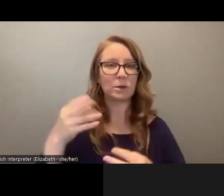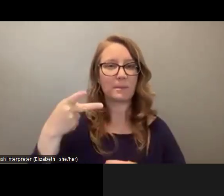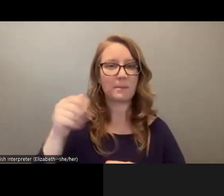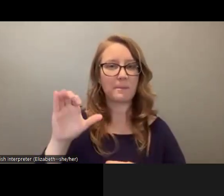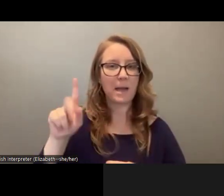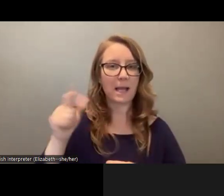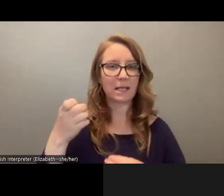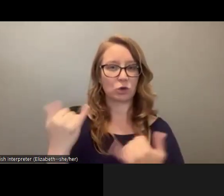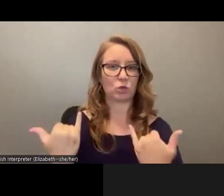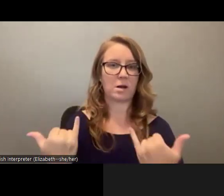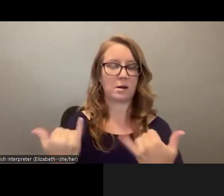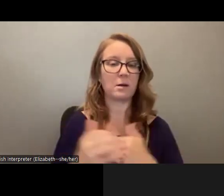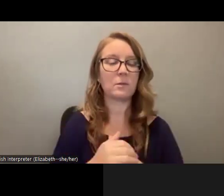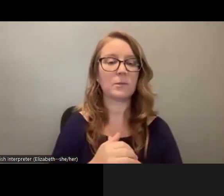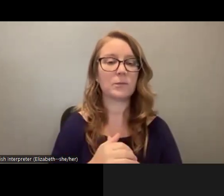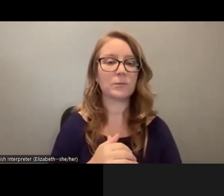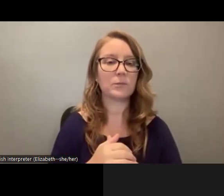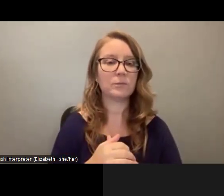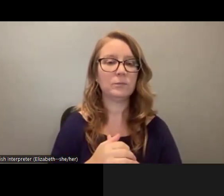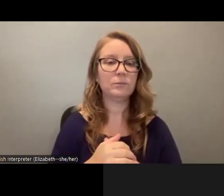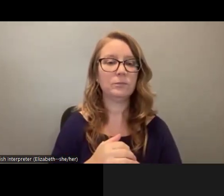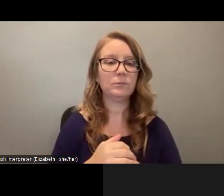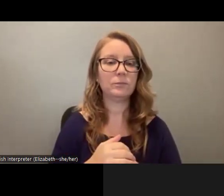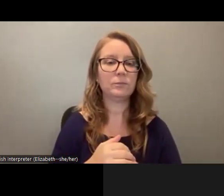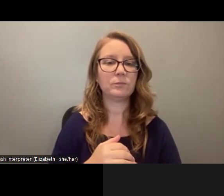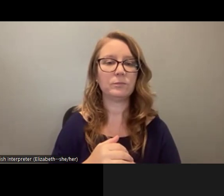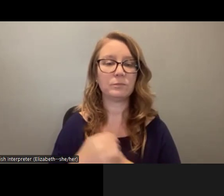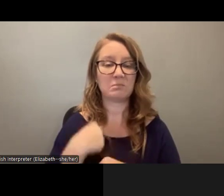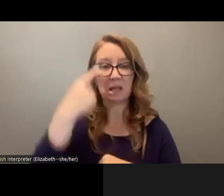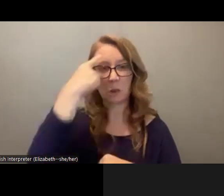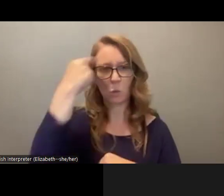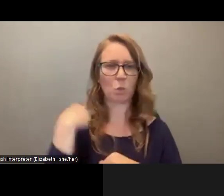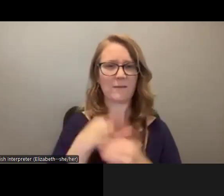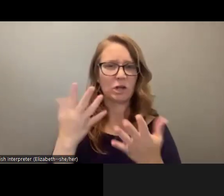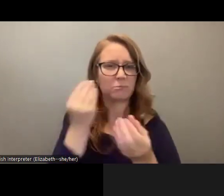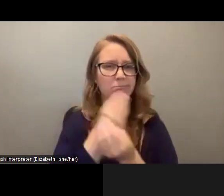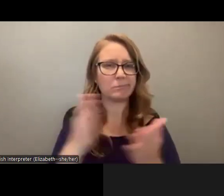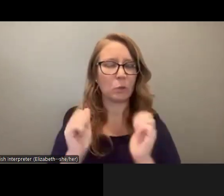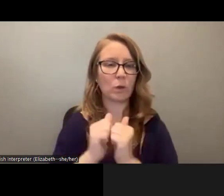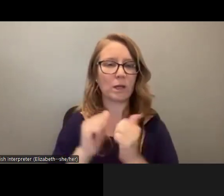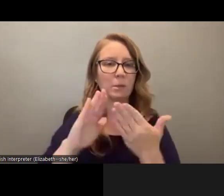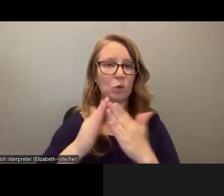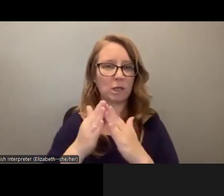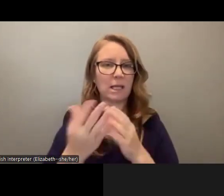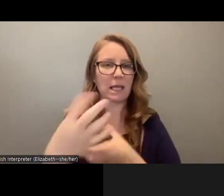now. We are, as I think we've shared with the Community Engagement Advisory Committee and other